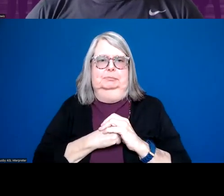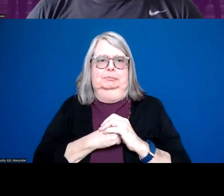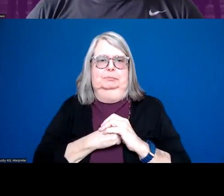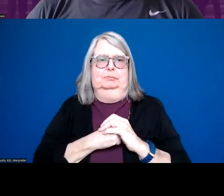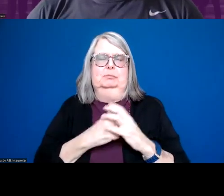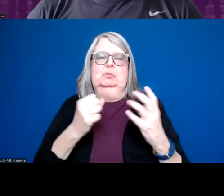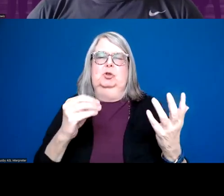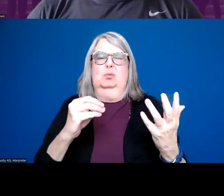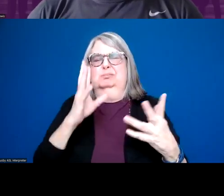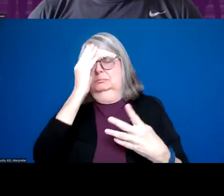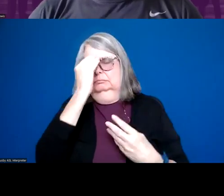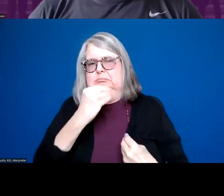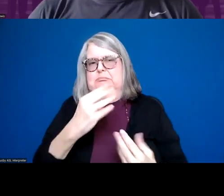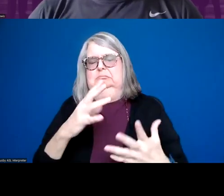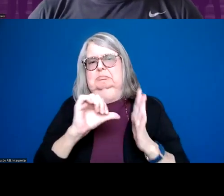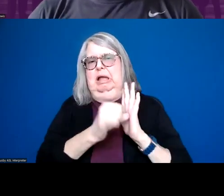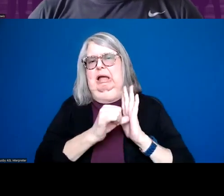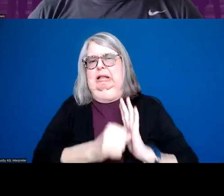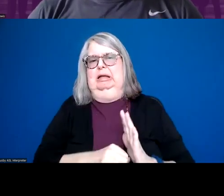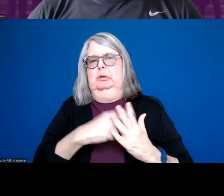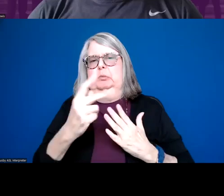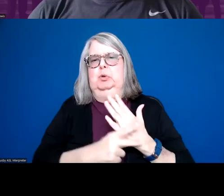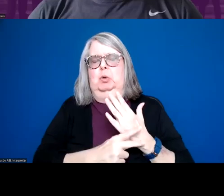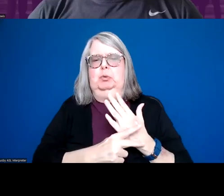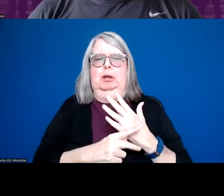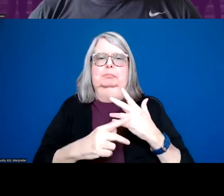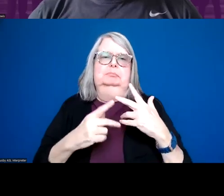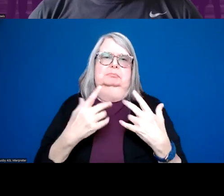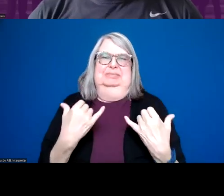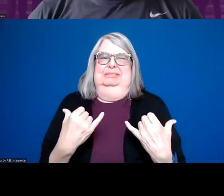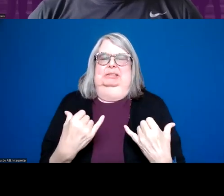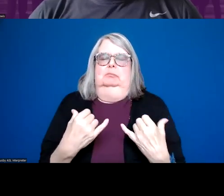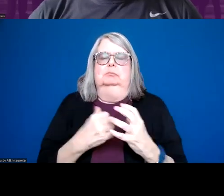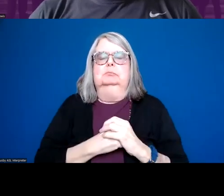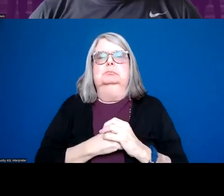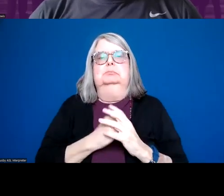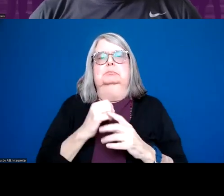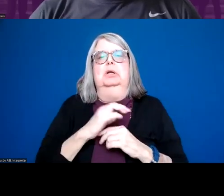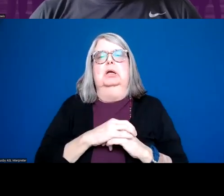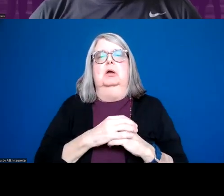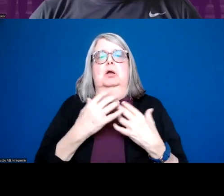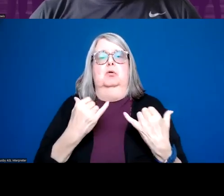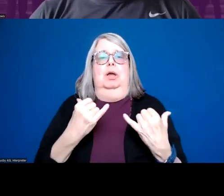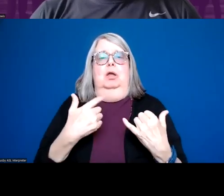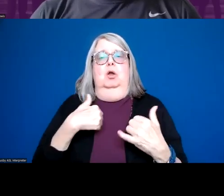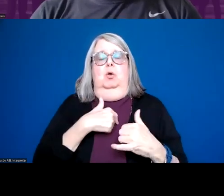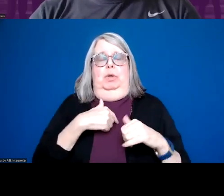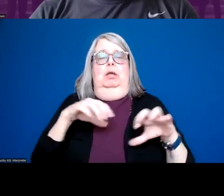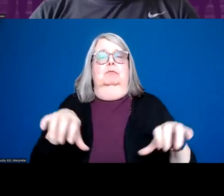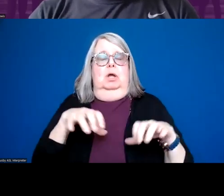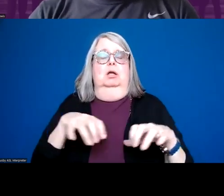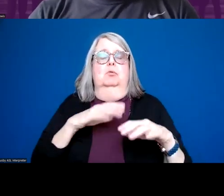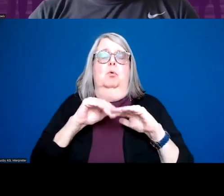So just to give you some highlights of the program data to date, as of currently, we have conducted